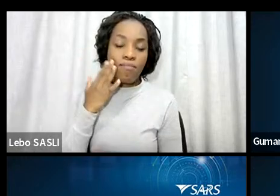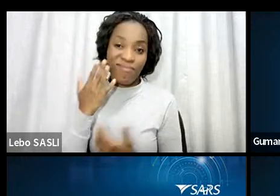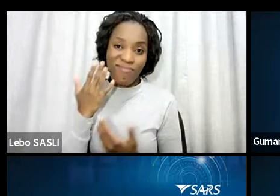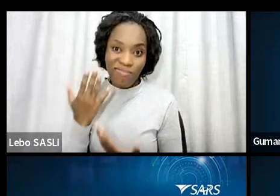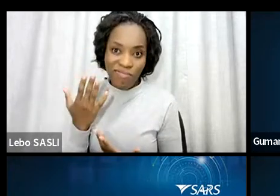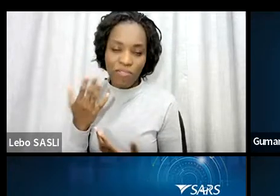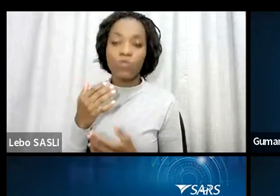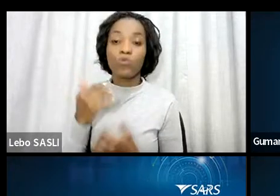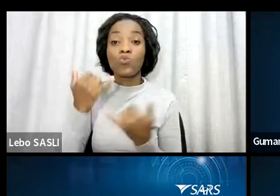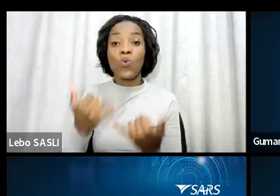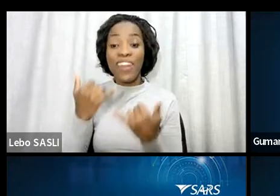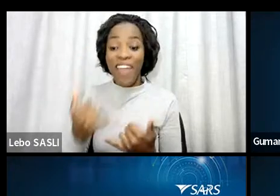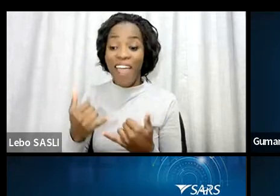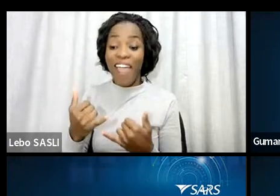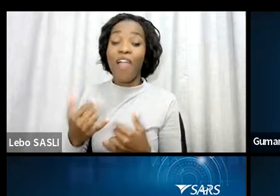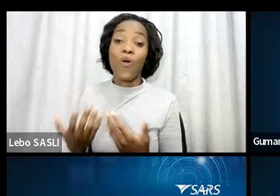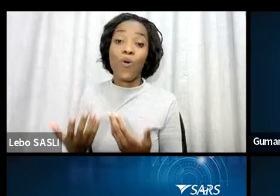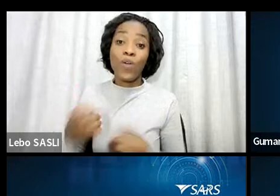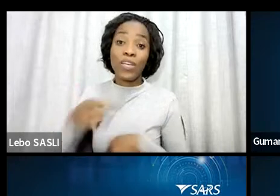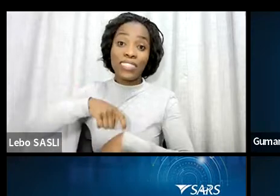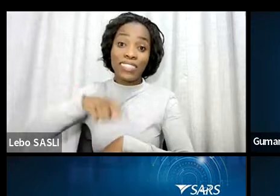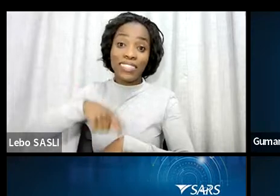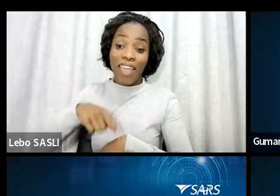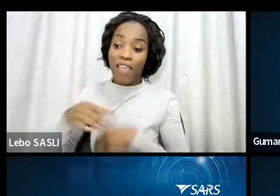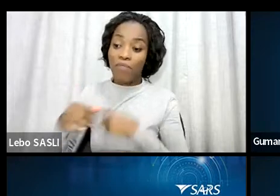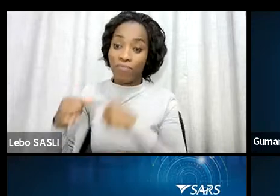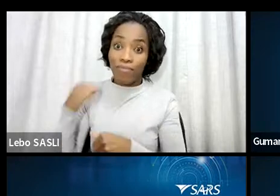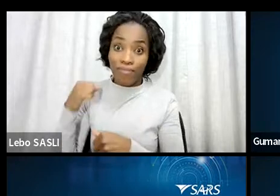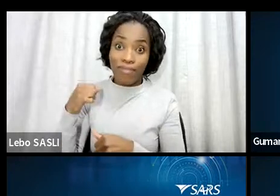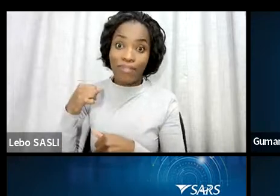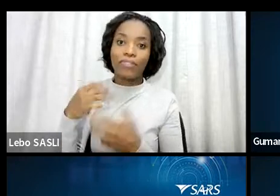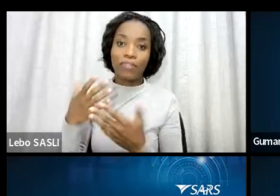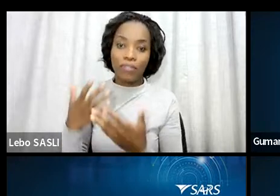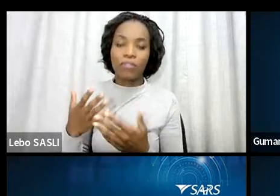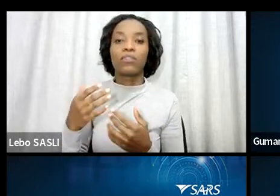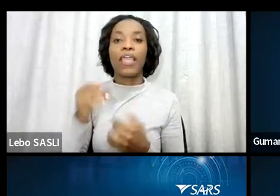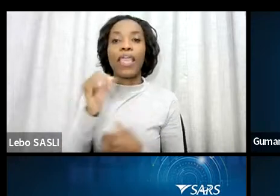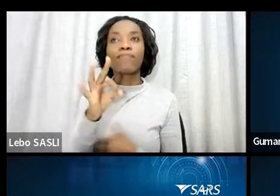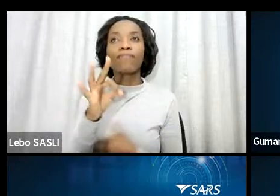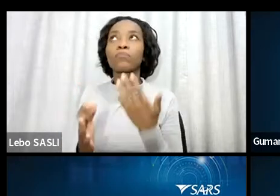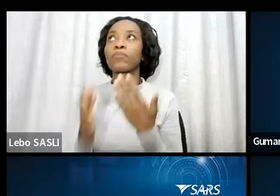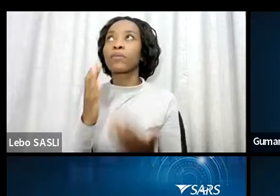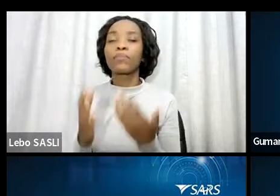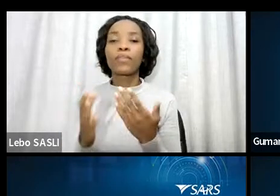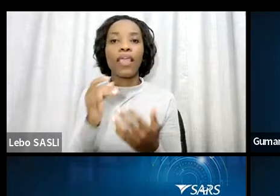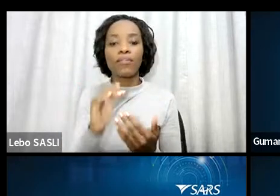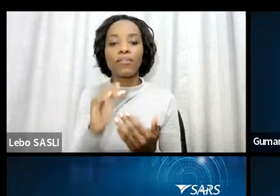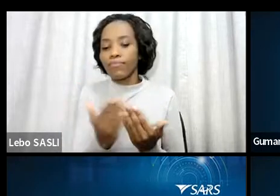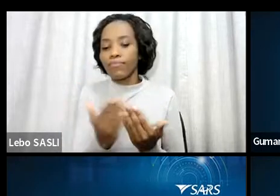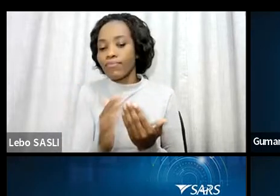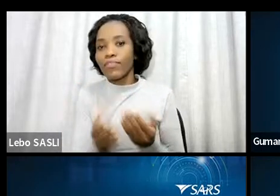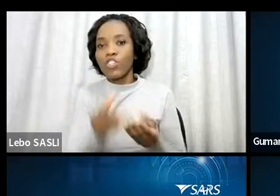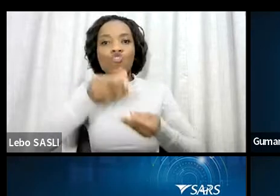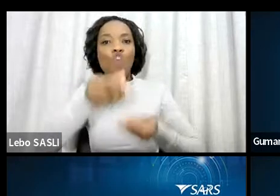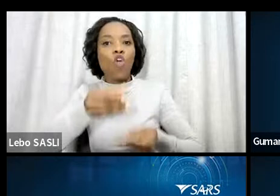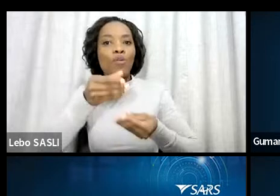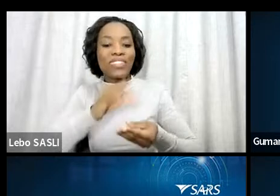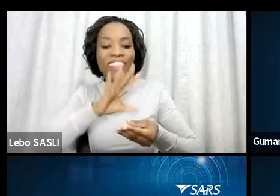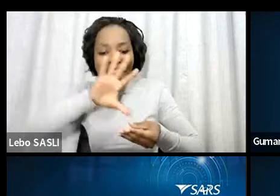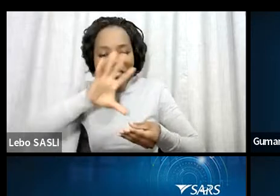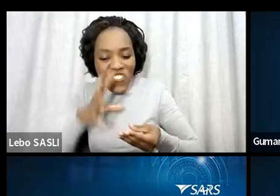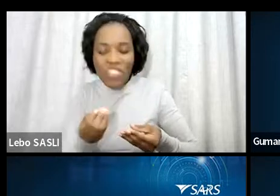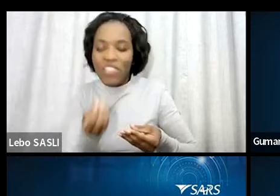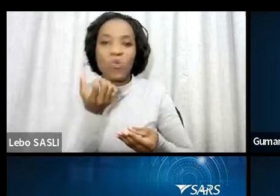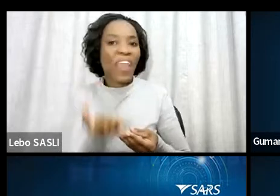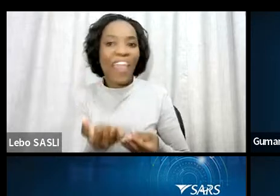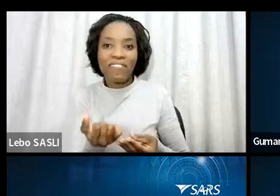this process. If you do not have all the relevant documentation, or if